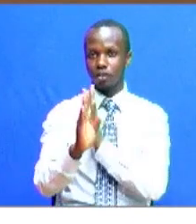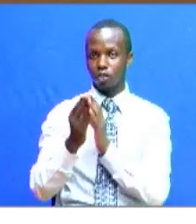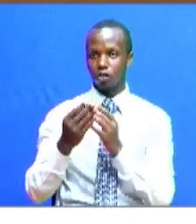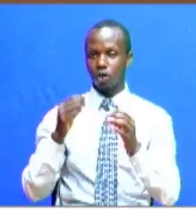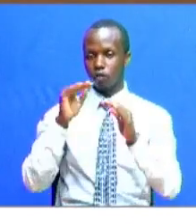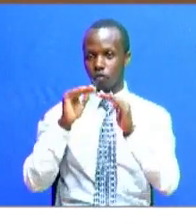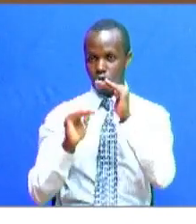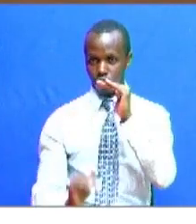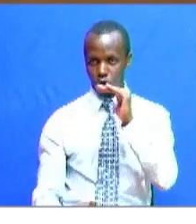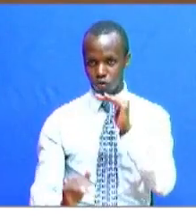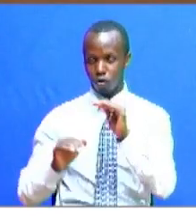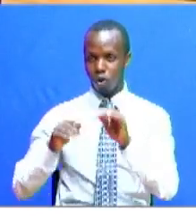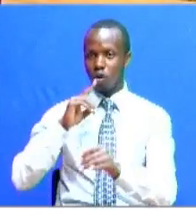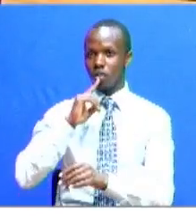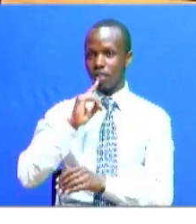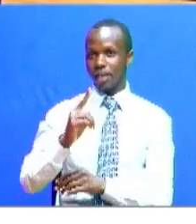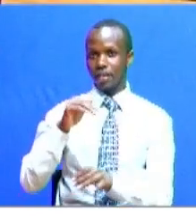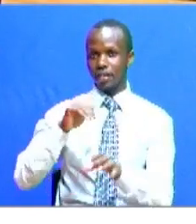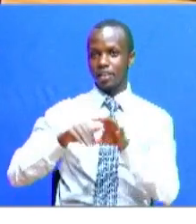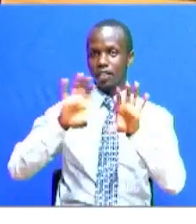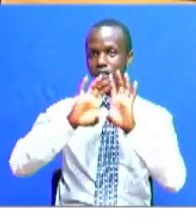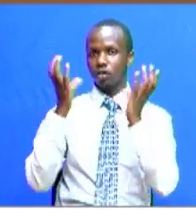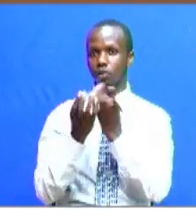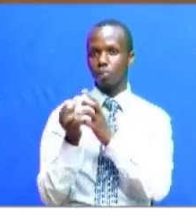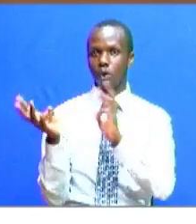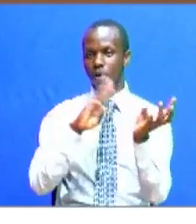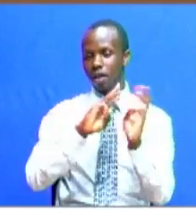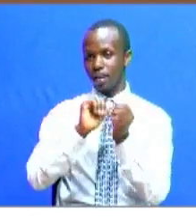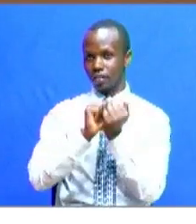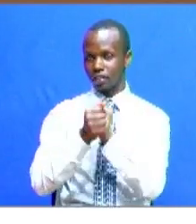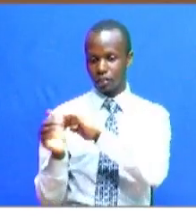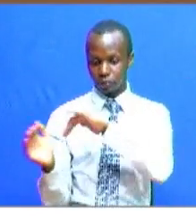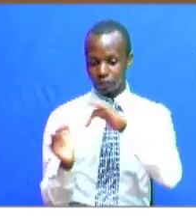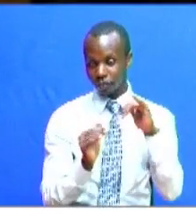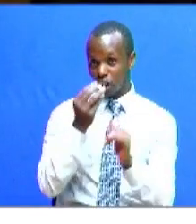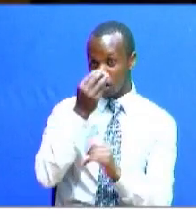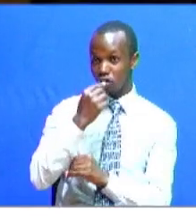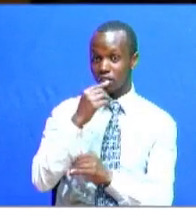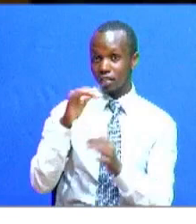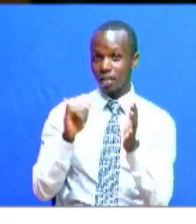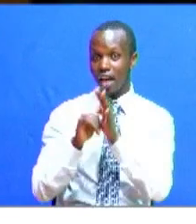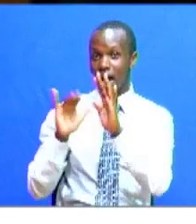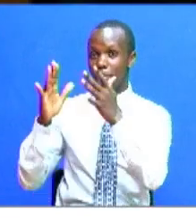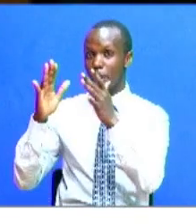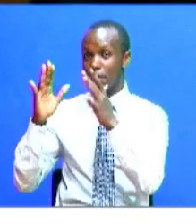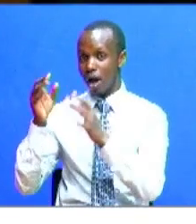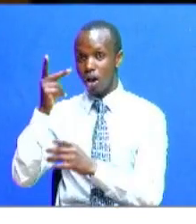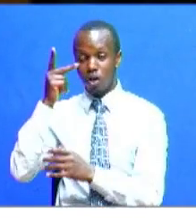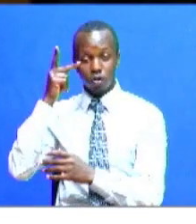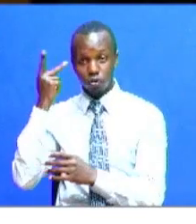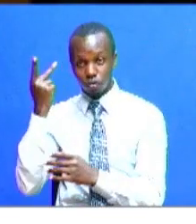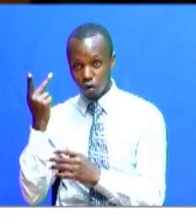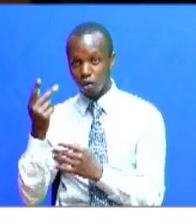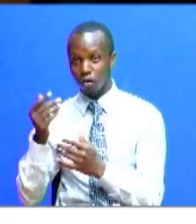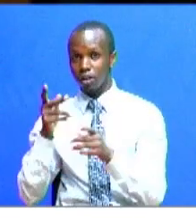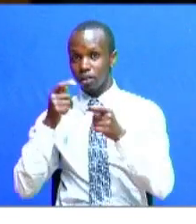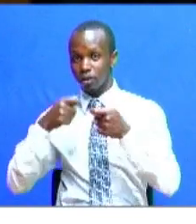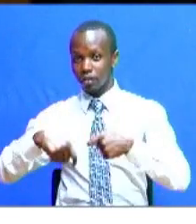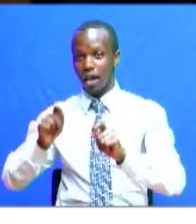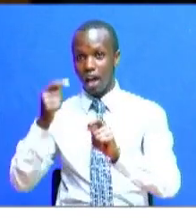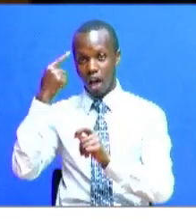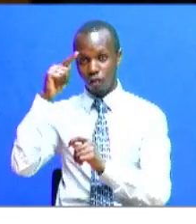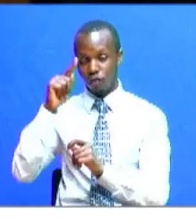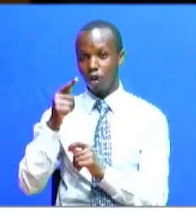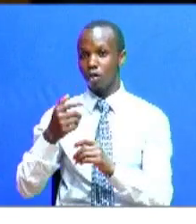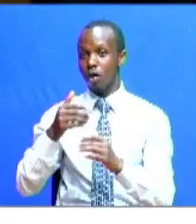global climate change. The president commended Korea's commitment to aligning its strategic policies with the